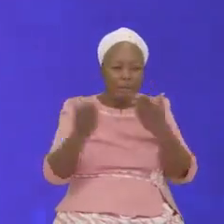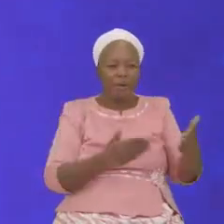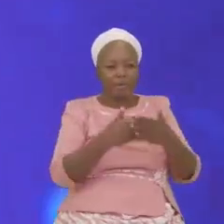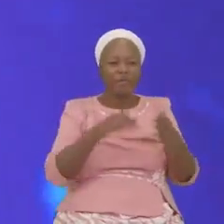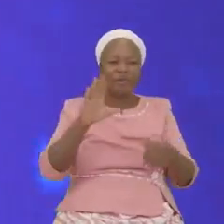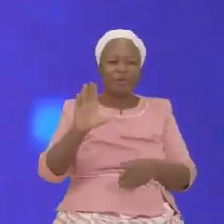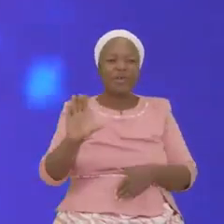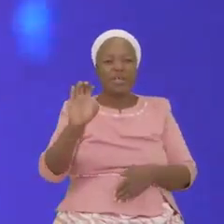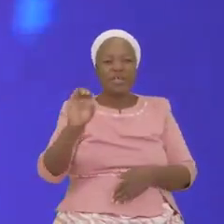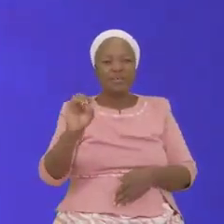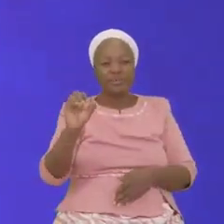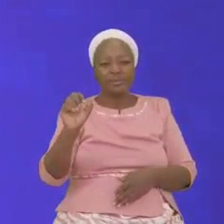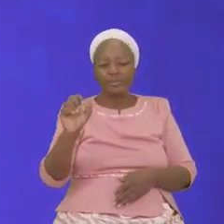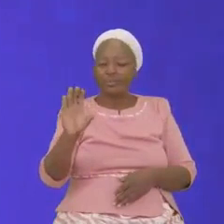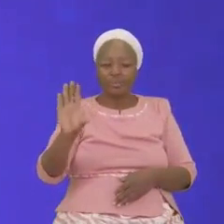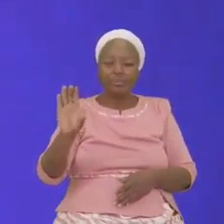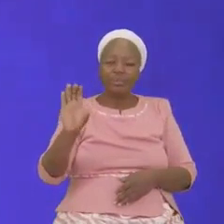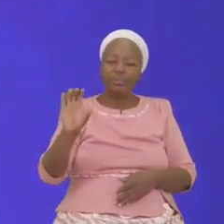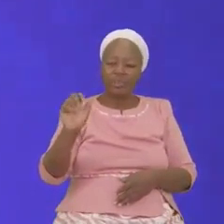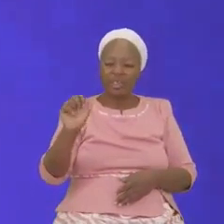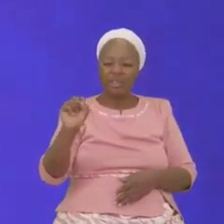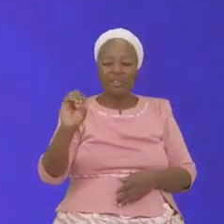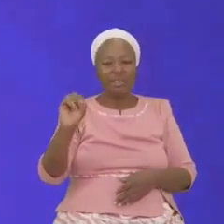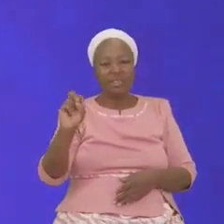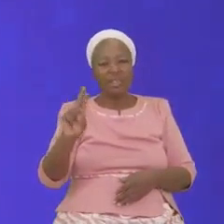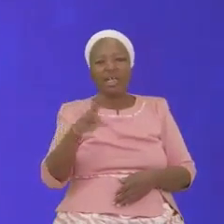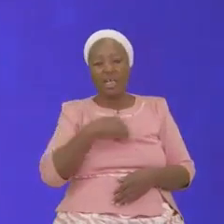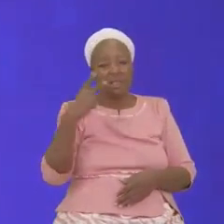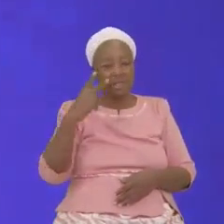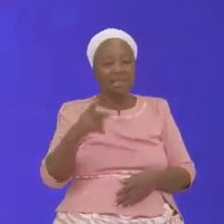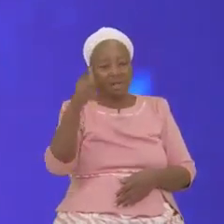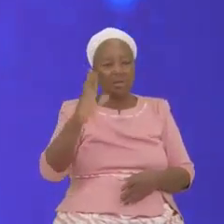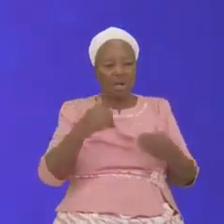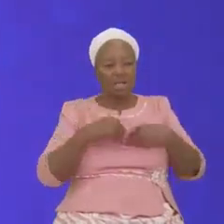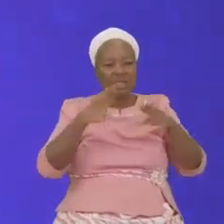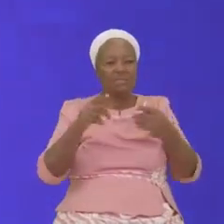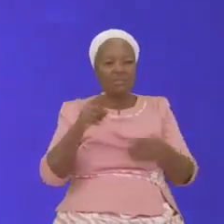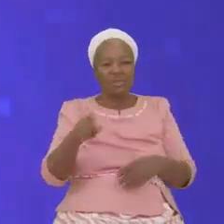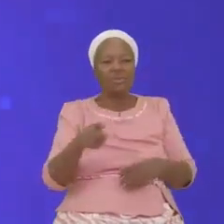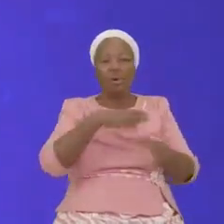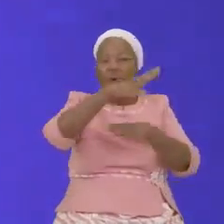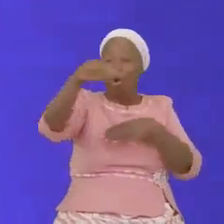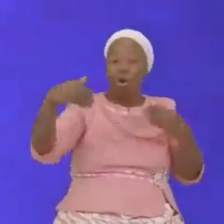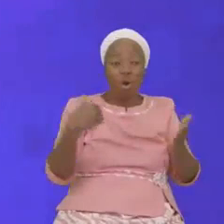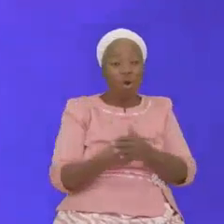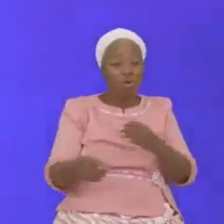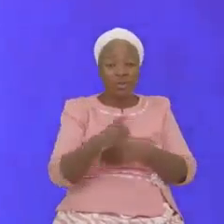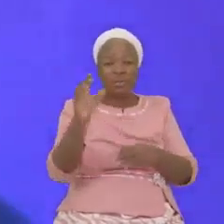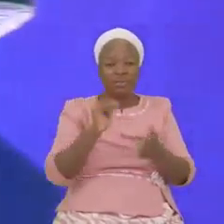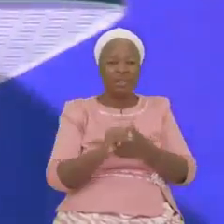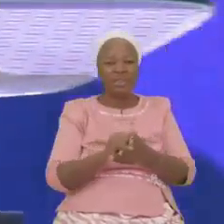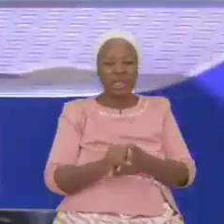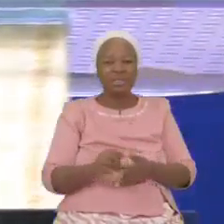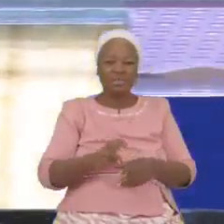Caesar. And look, God hath given thee all them that